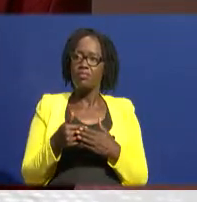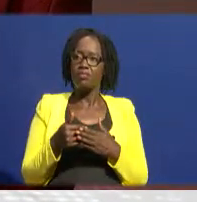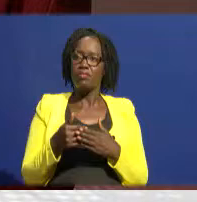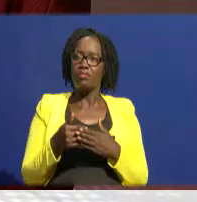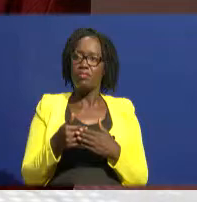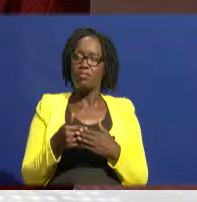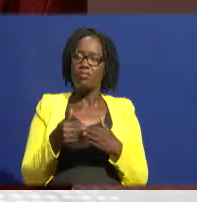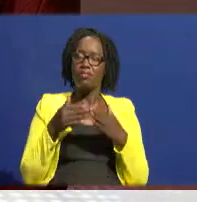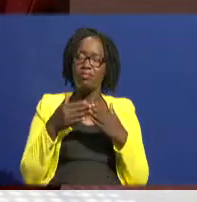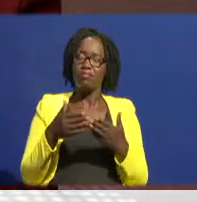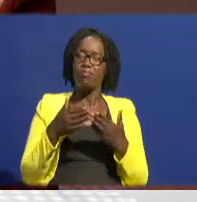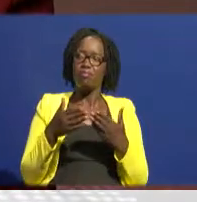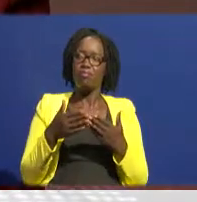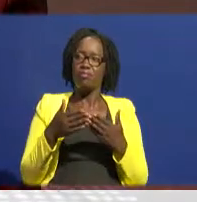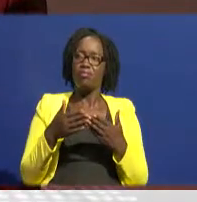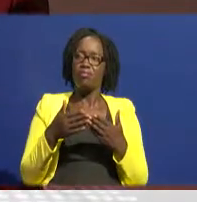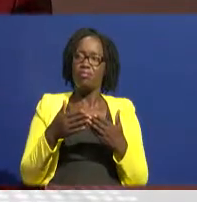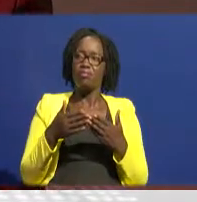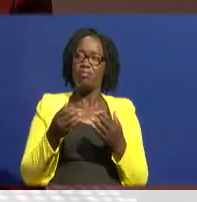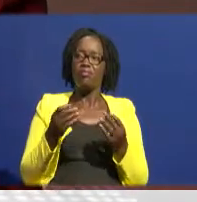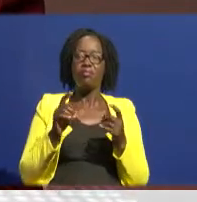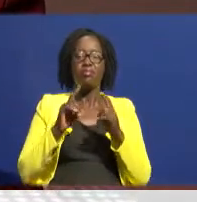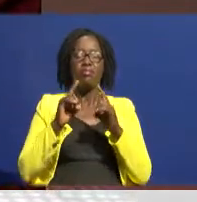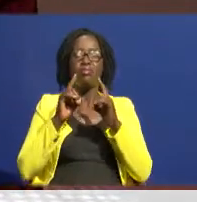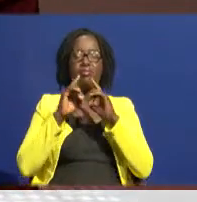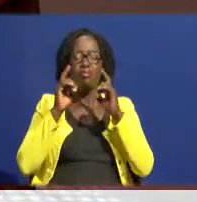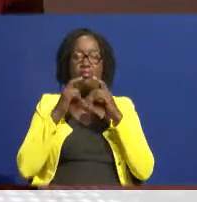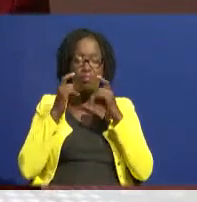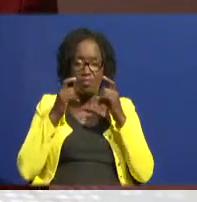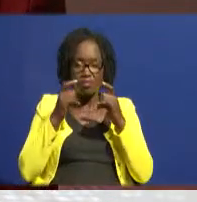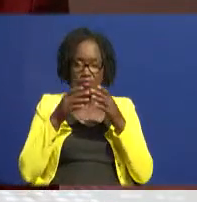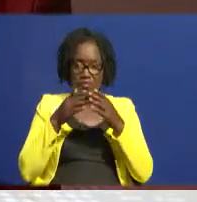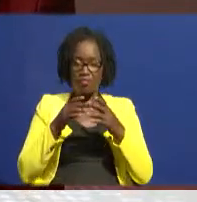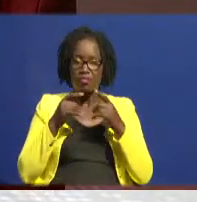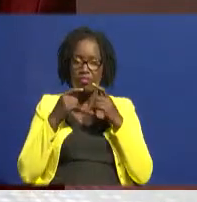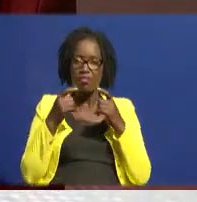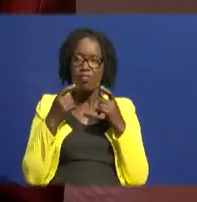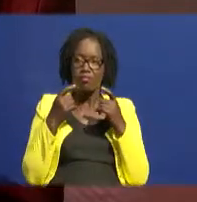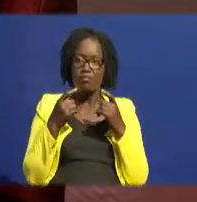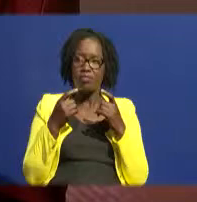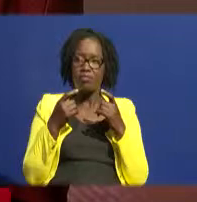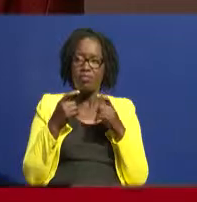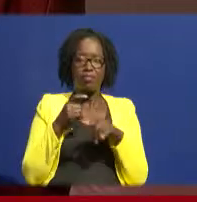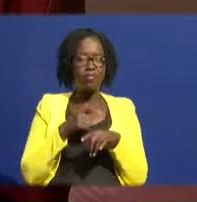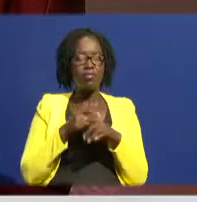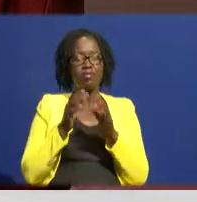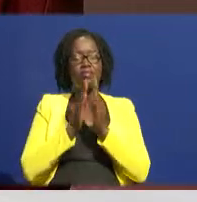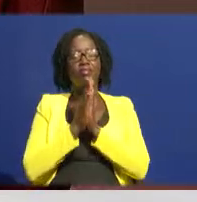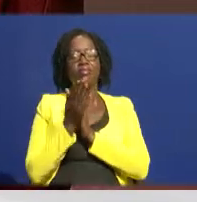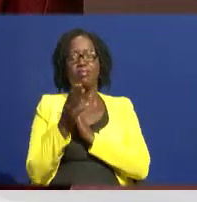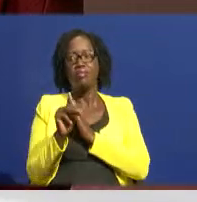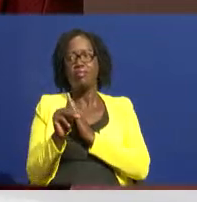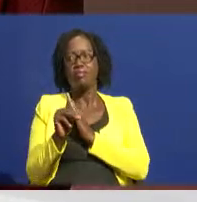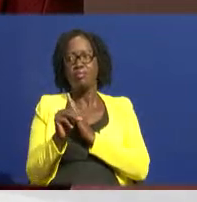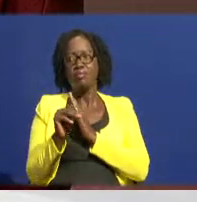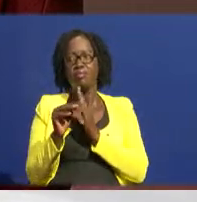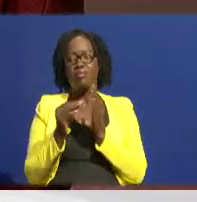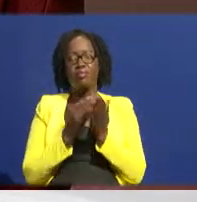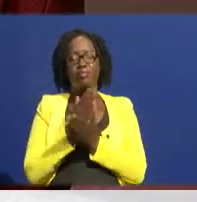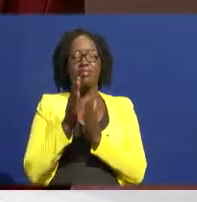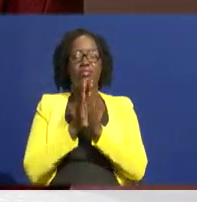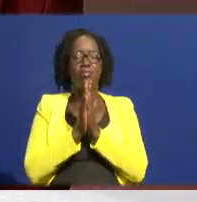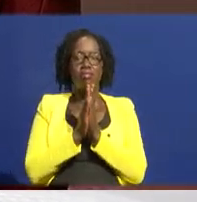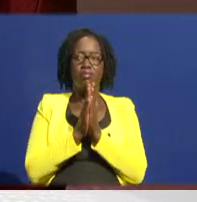fornication, and many other kind of sin that the Bible calls sin, sexual sin. We take time to pray for them, because we know that through